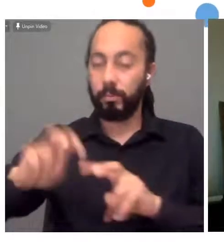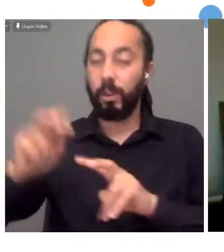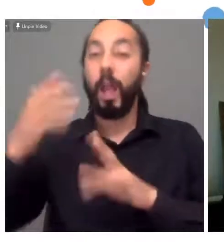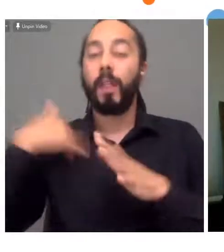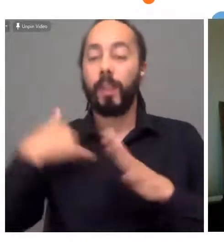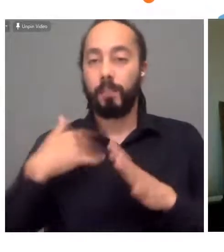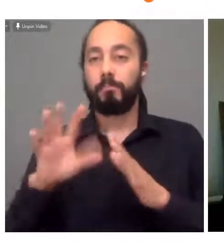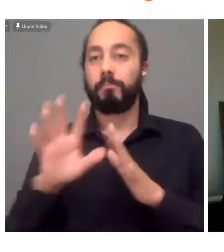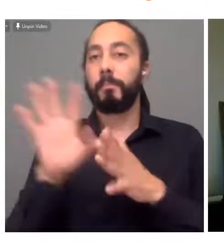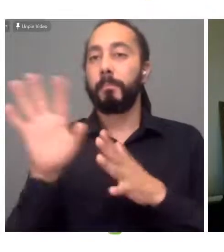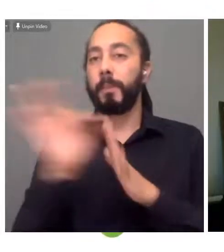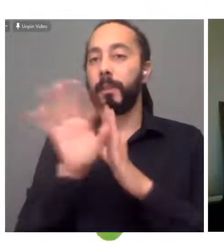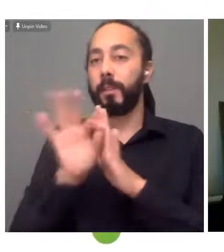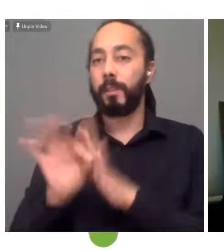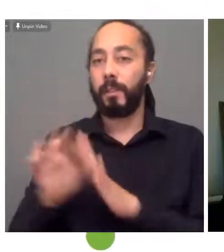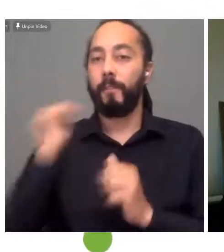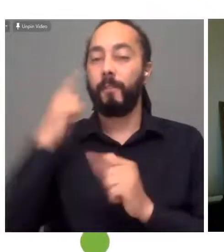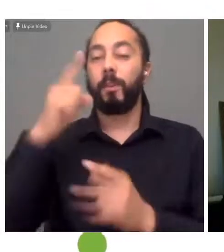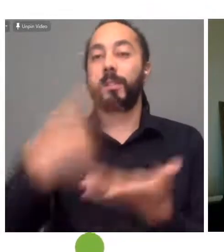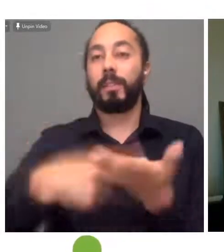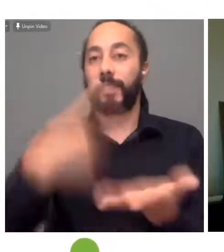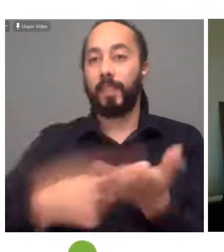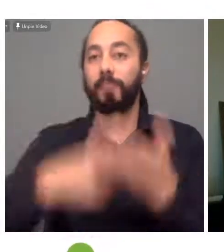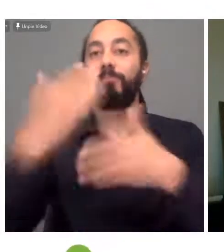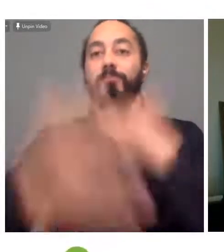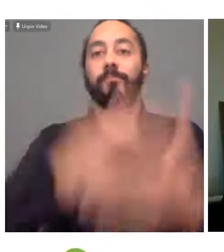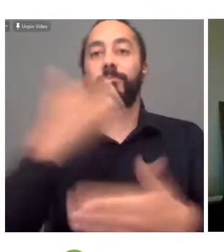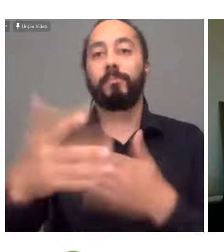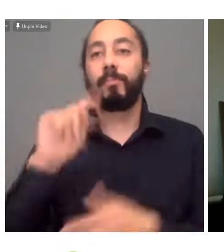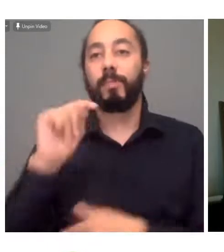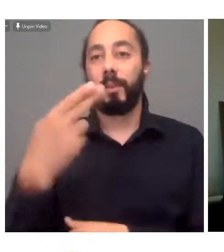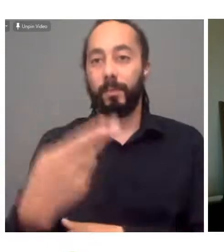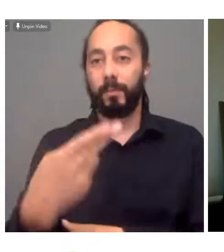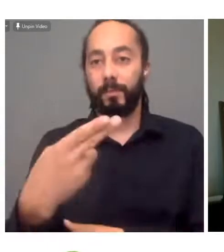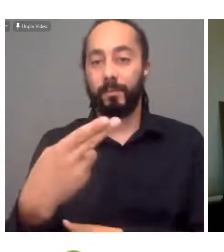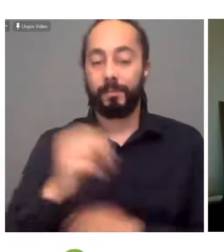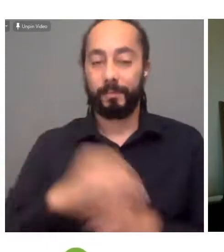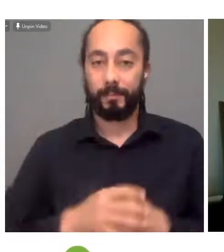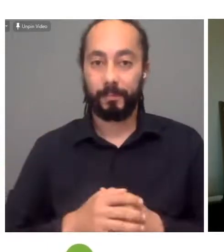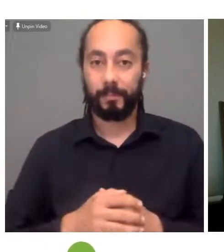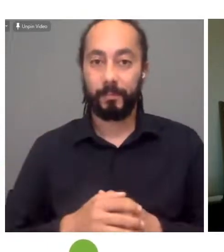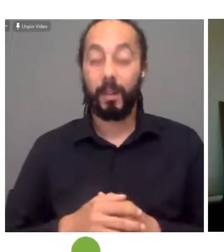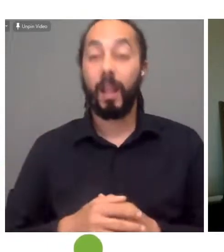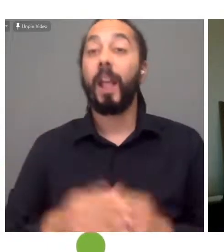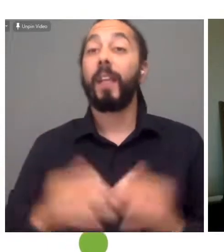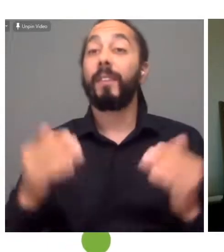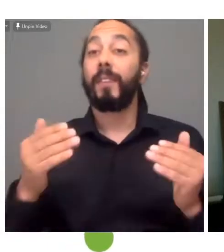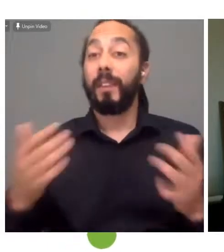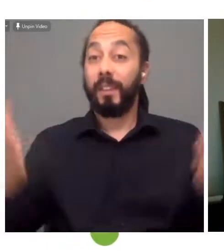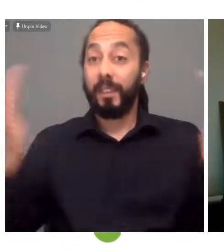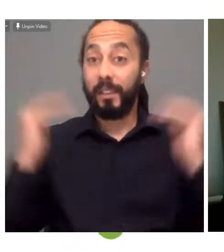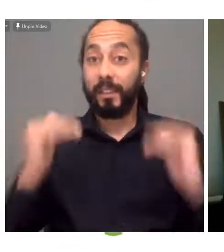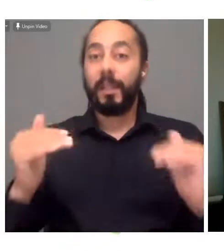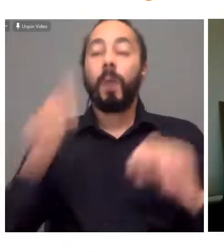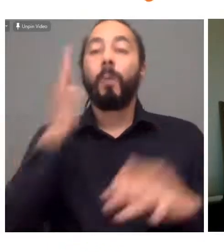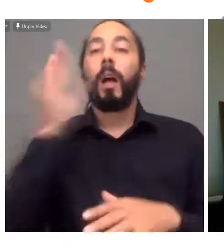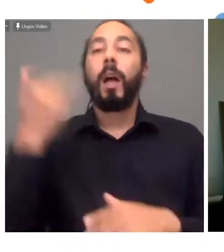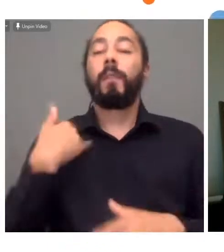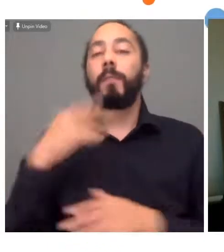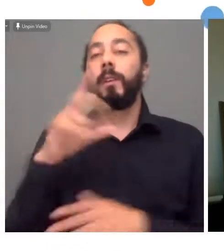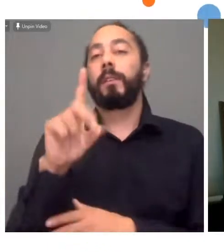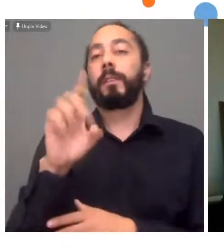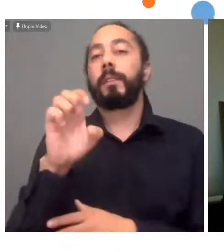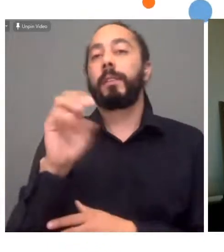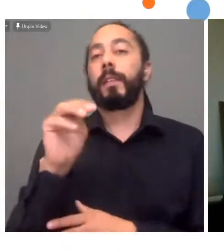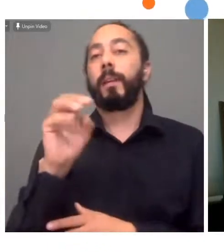to kick things off as part of the town hall. And then we're going to move to a democratic Q&A process which will